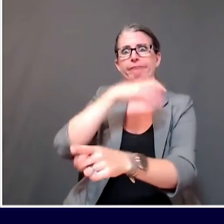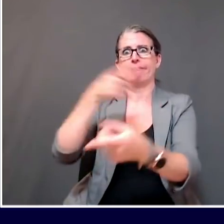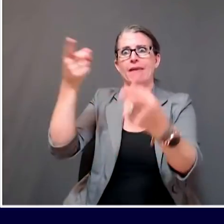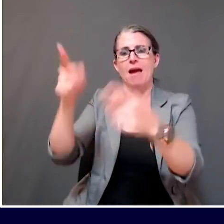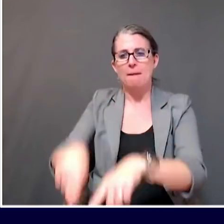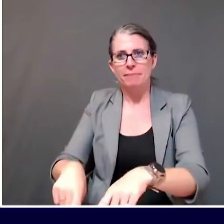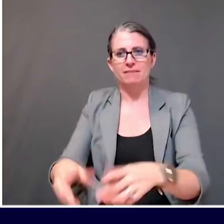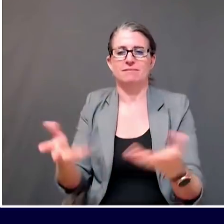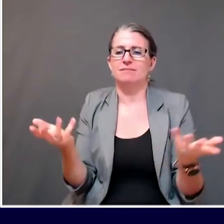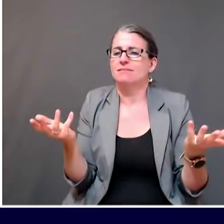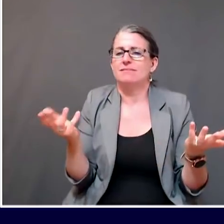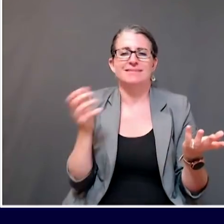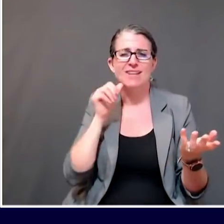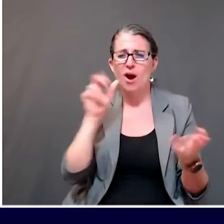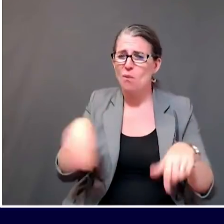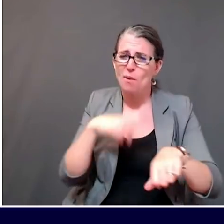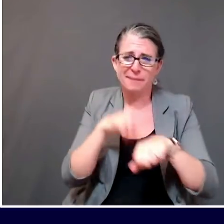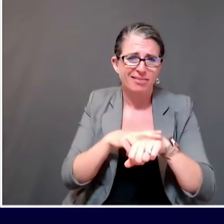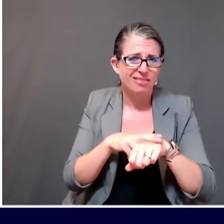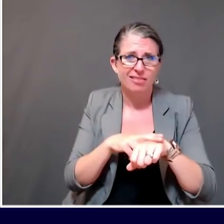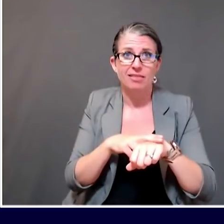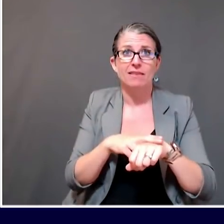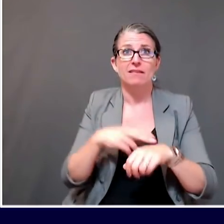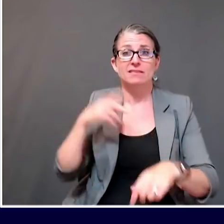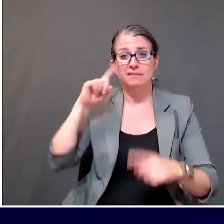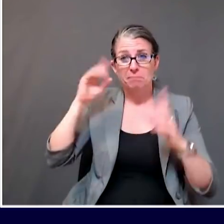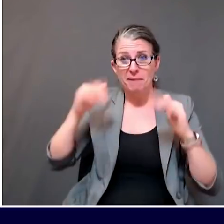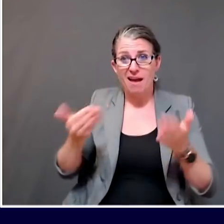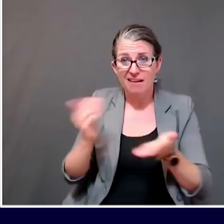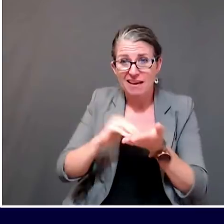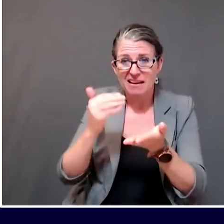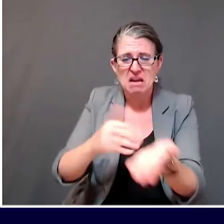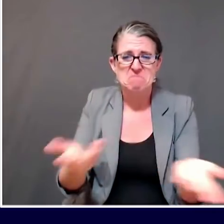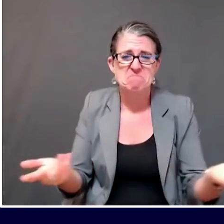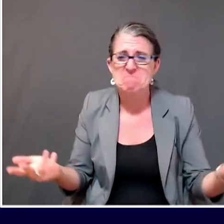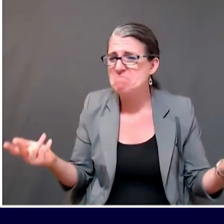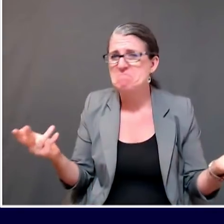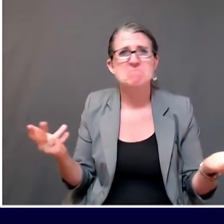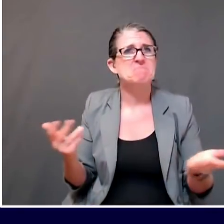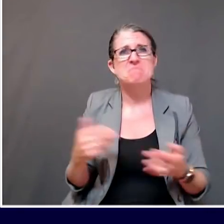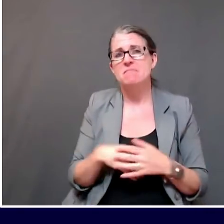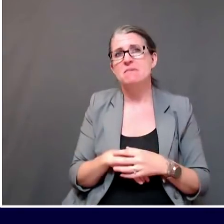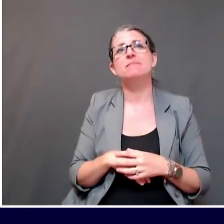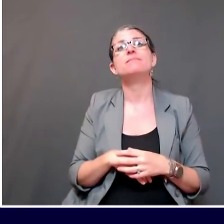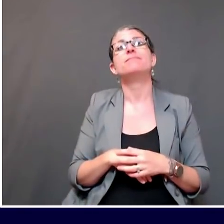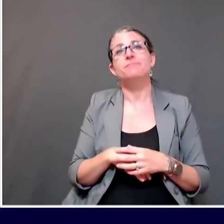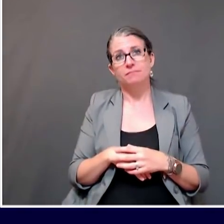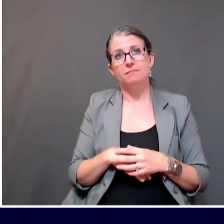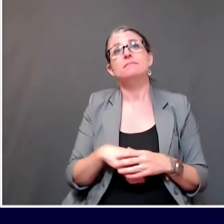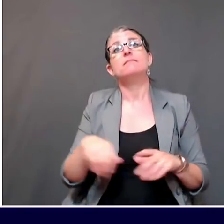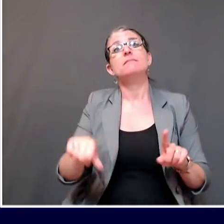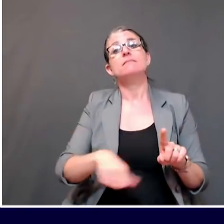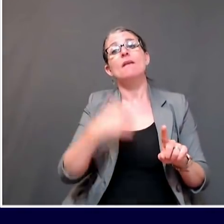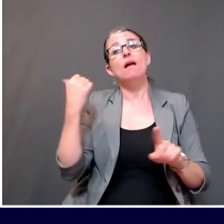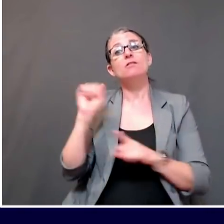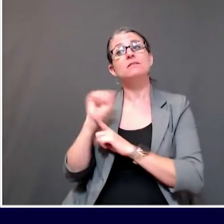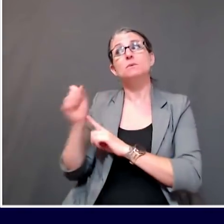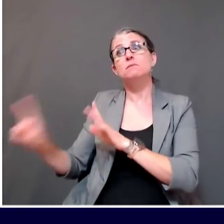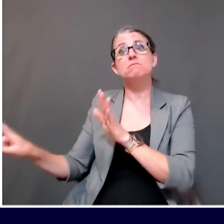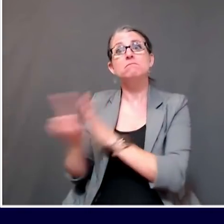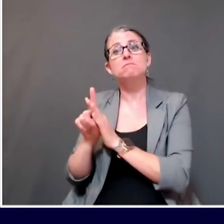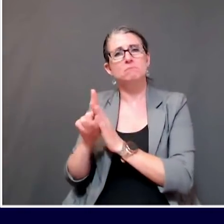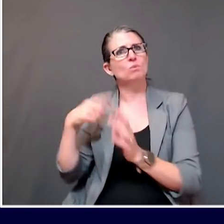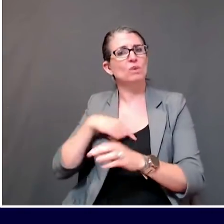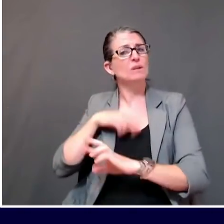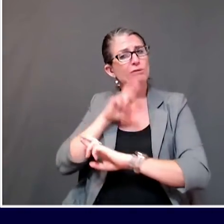can and will learn about this situation. And as we learn more about what might have gone wrong perhaps with a device, we'll make sure we build